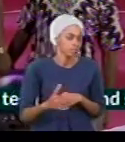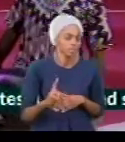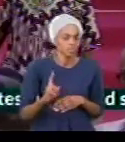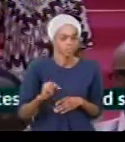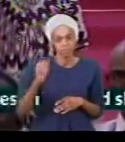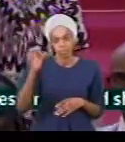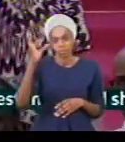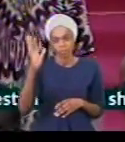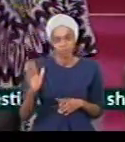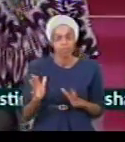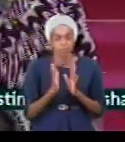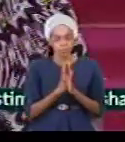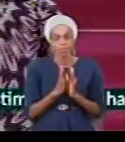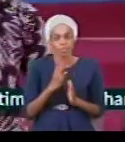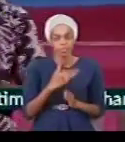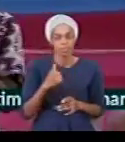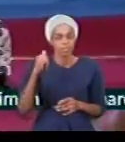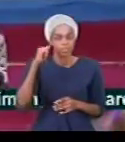her.